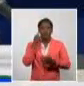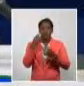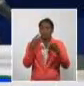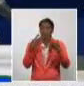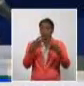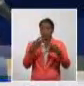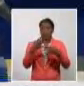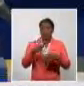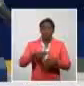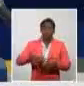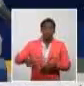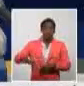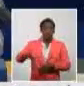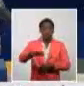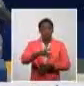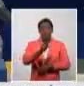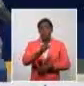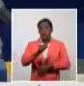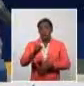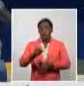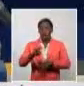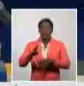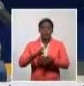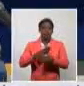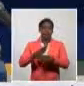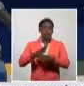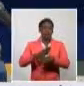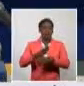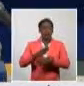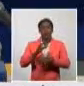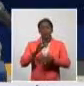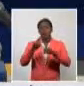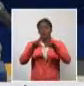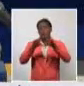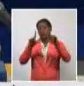morning to all the people who follow us in different places in our country.